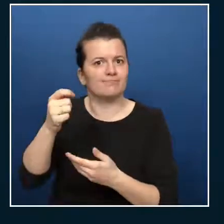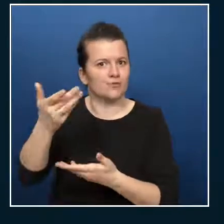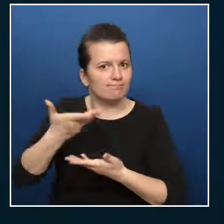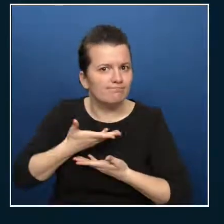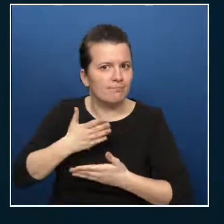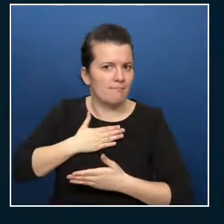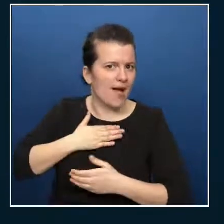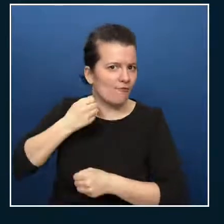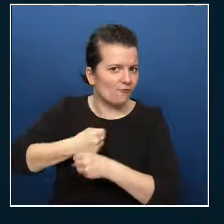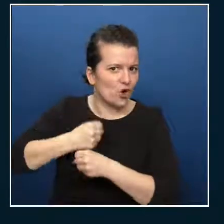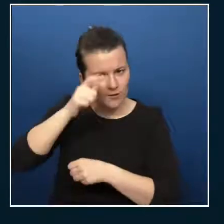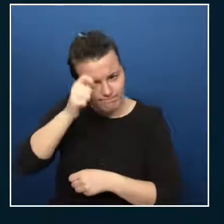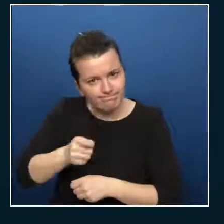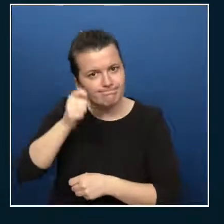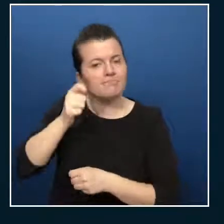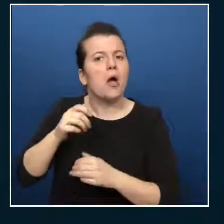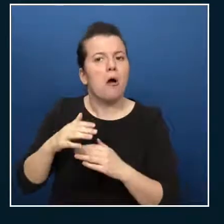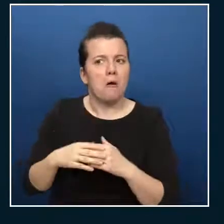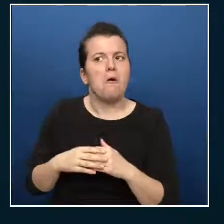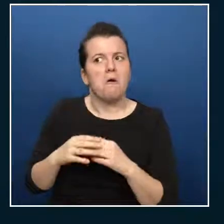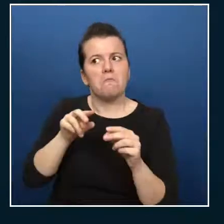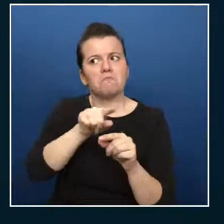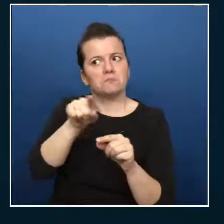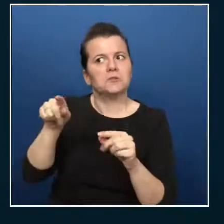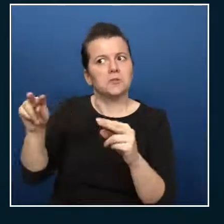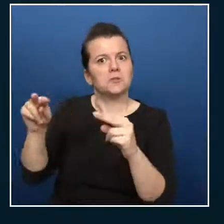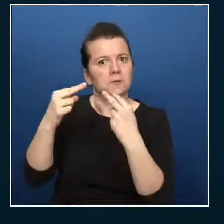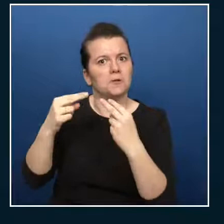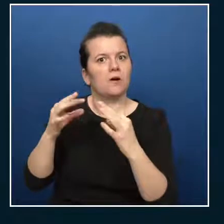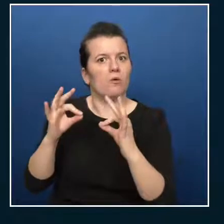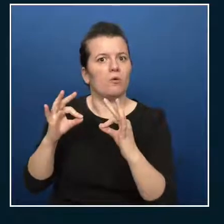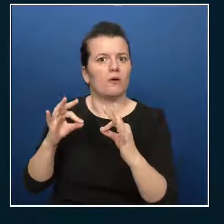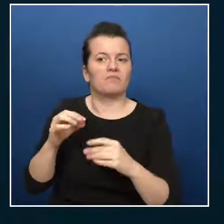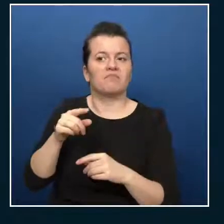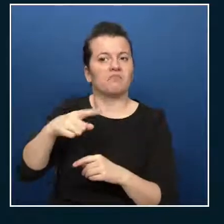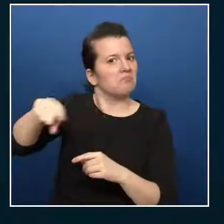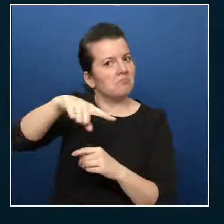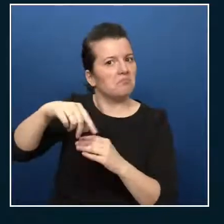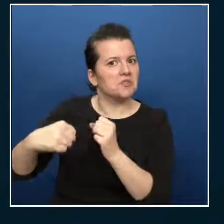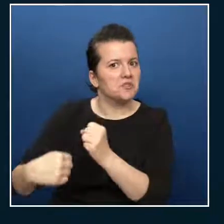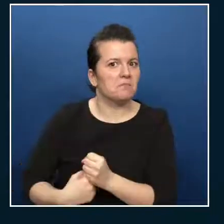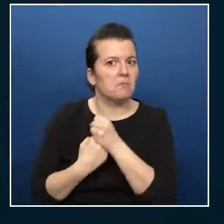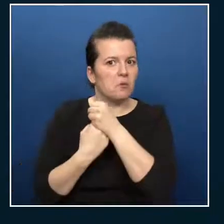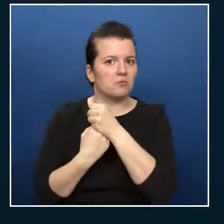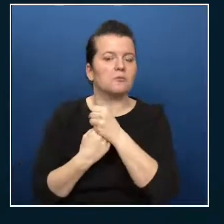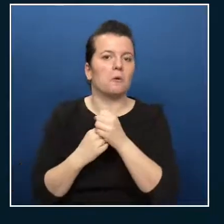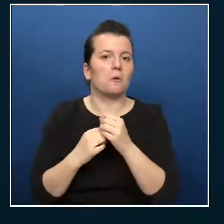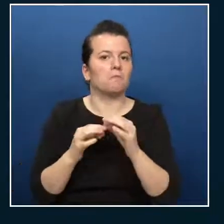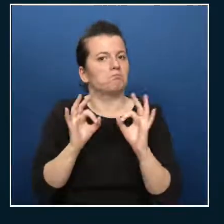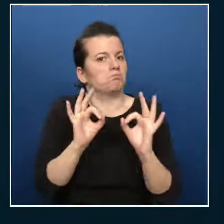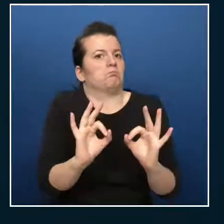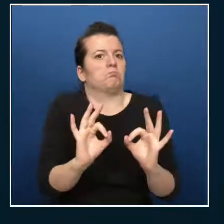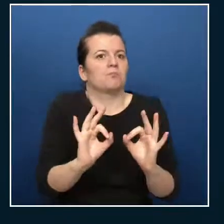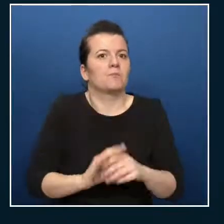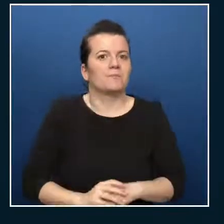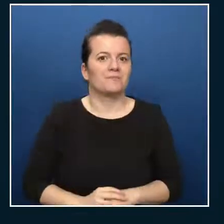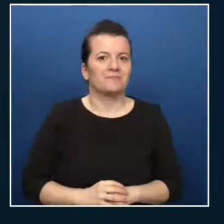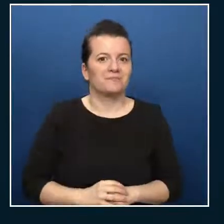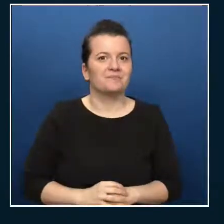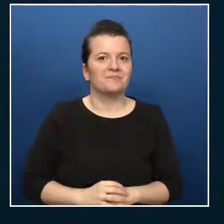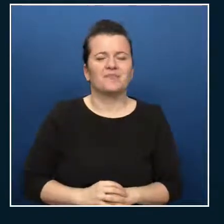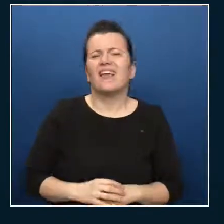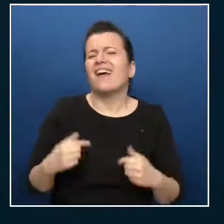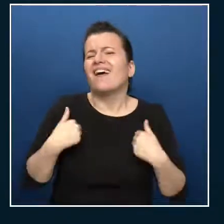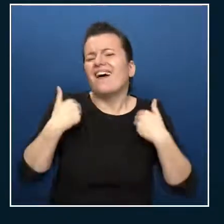So I'm very glad for that, and they're very supportive in what I do. So I mean, I'm a person that's